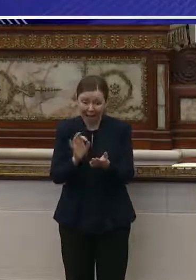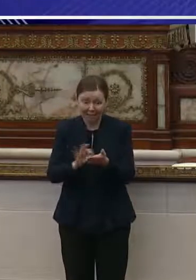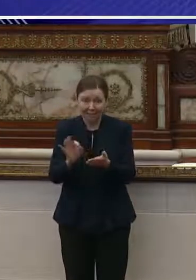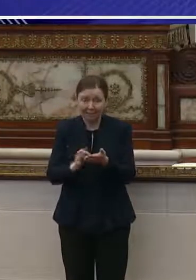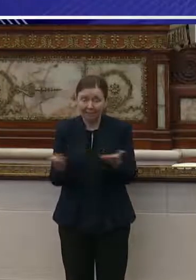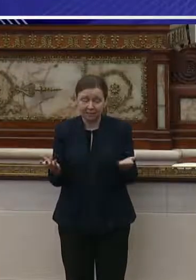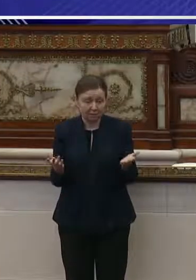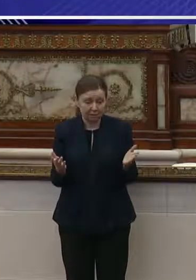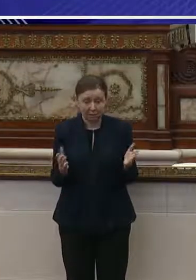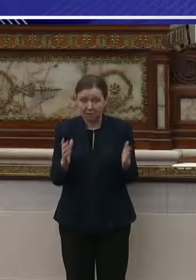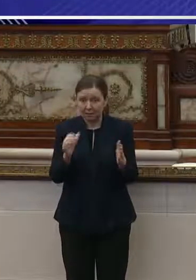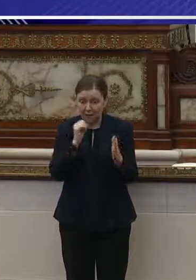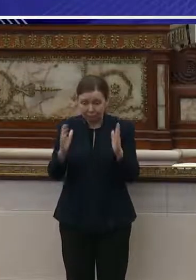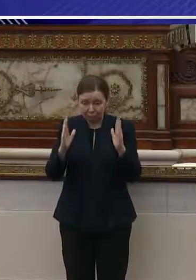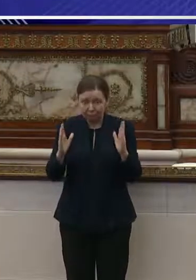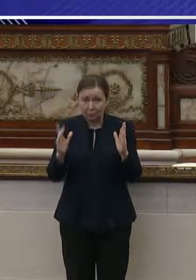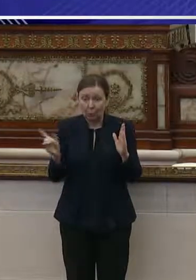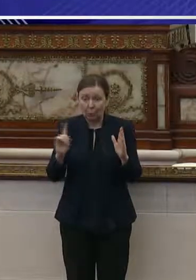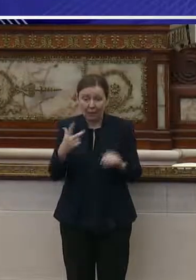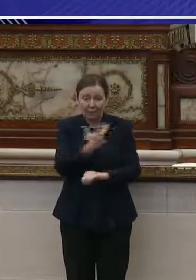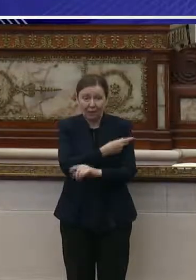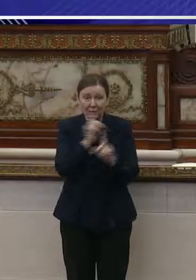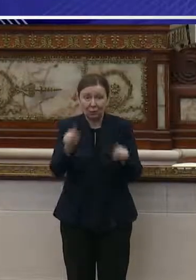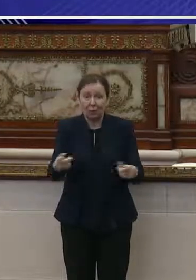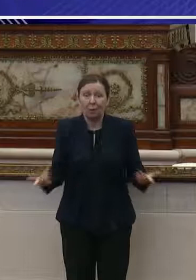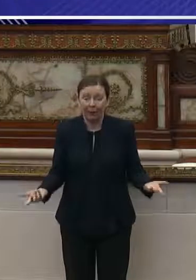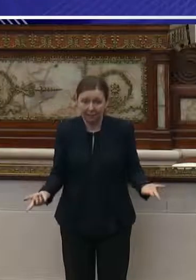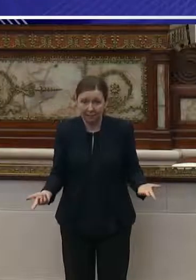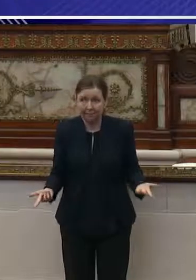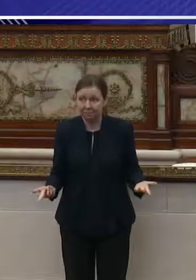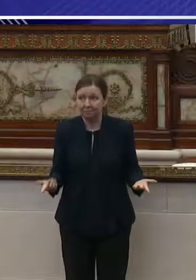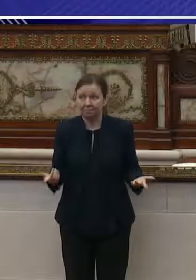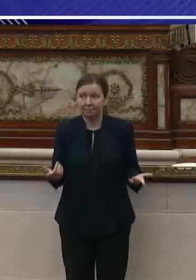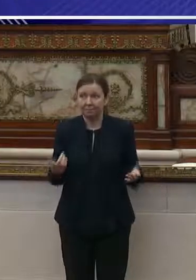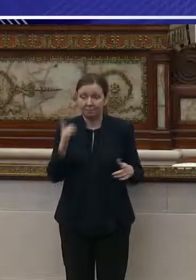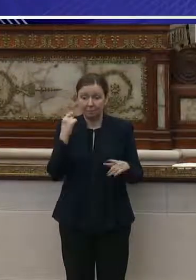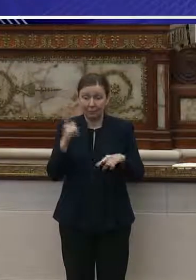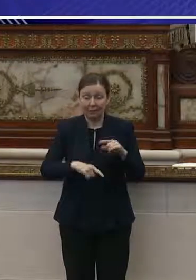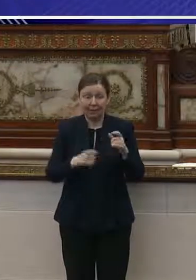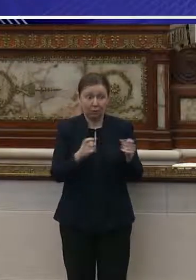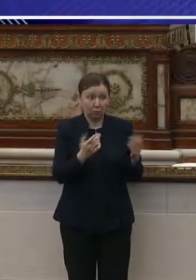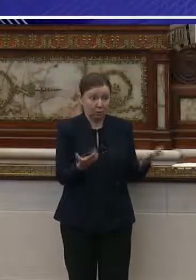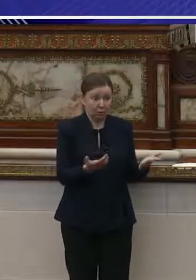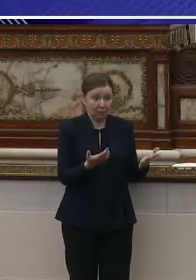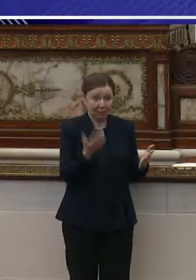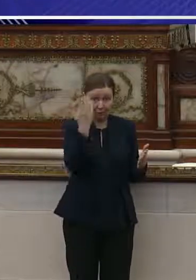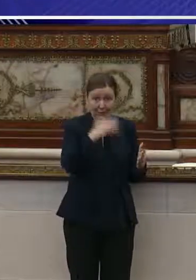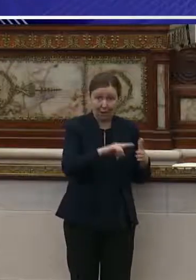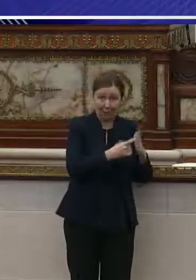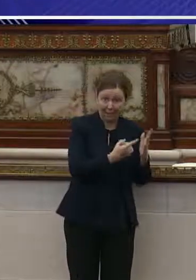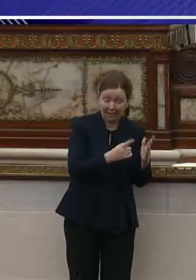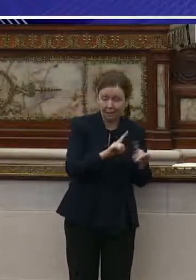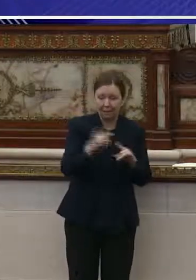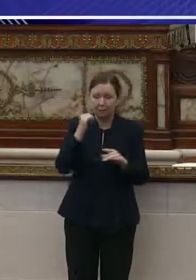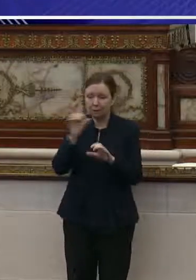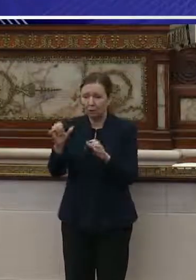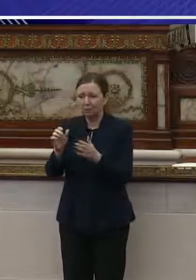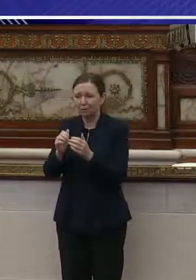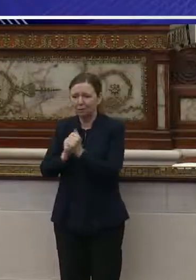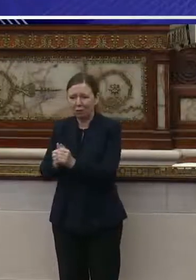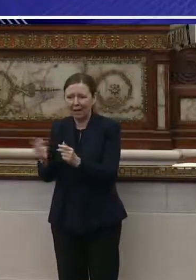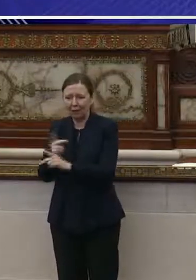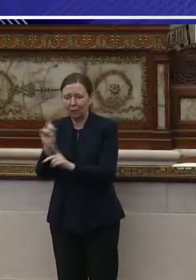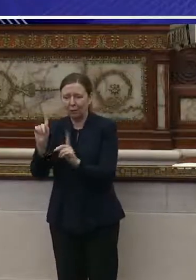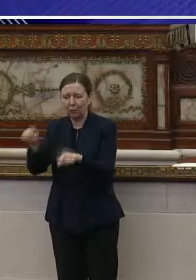we're not attentive to either on the because we can't control it on the front end, but if we don't even do it on the back end, we're